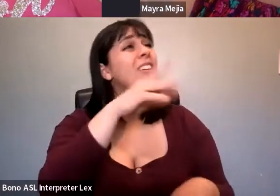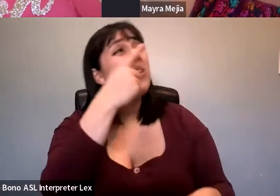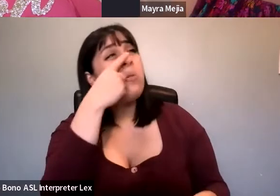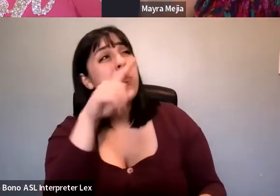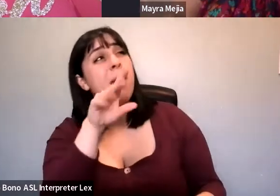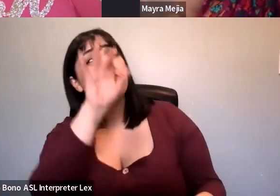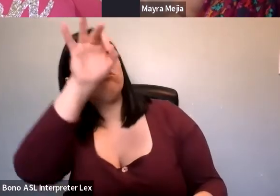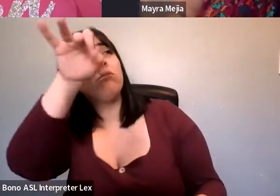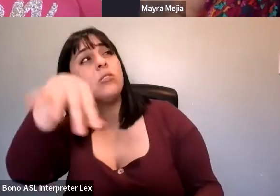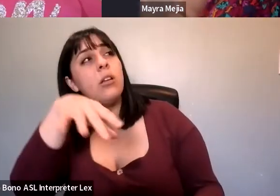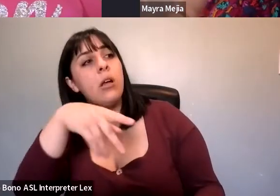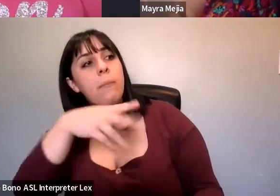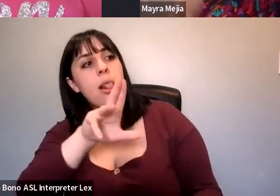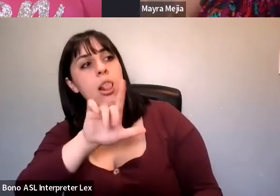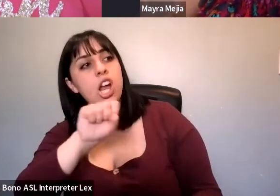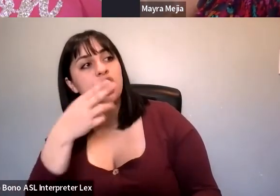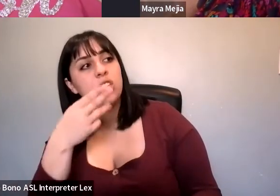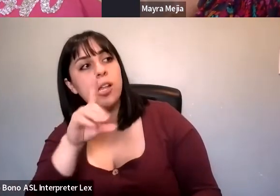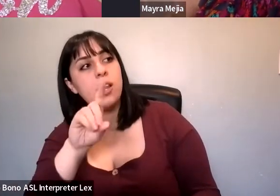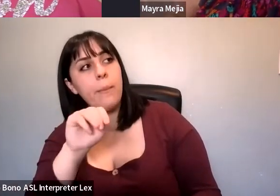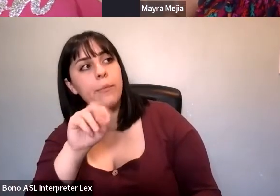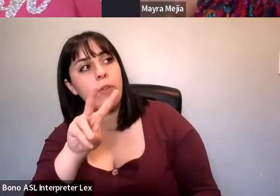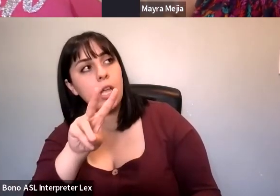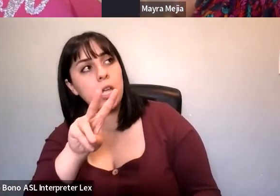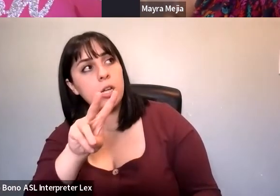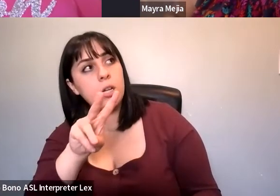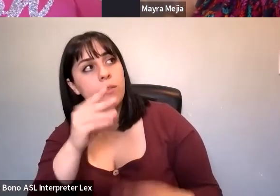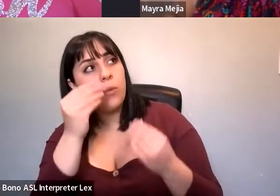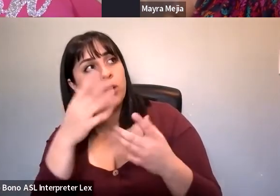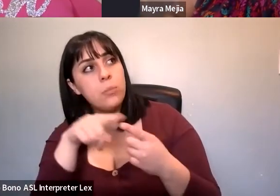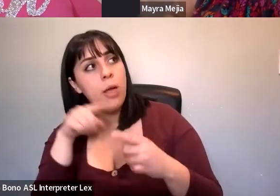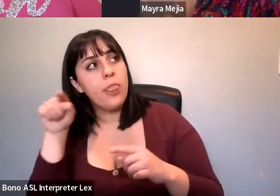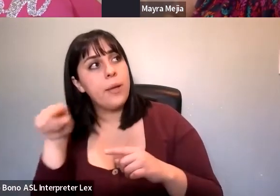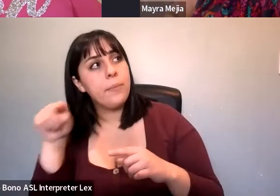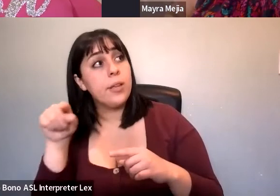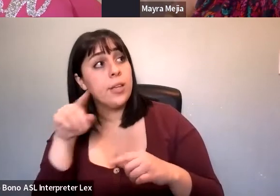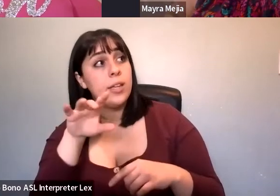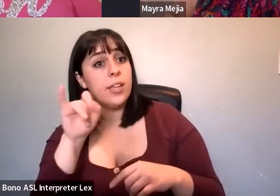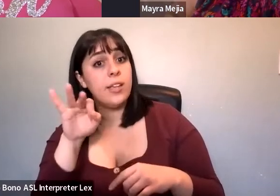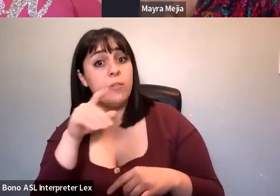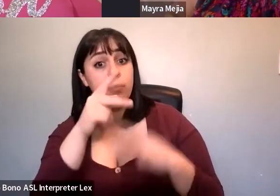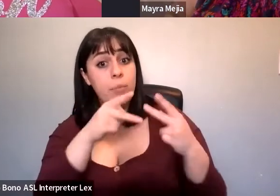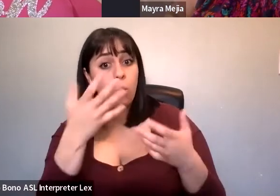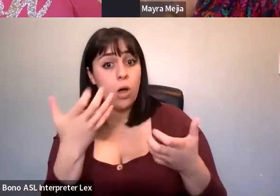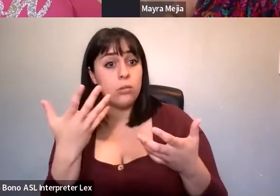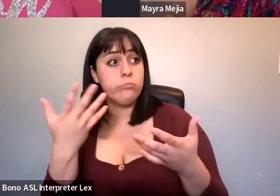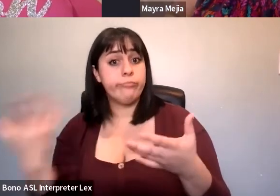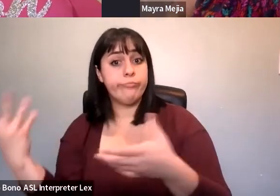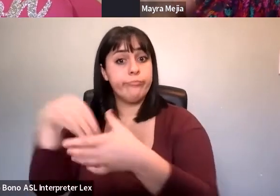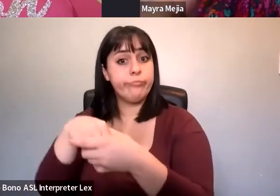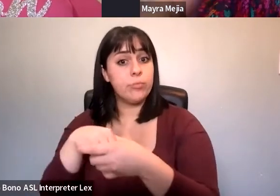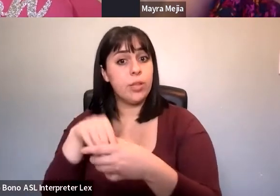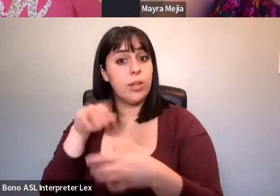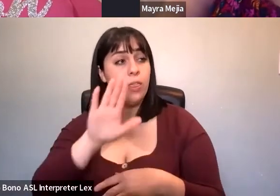for those people who may be in the DC area, Washington, DC, who may want to participate in any events that you have going